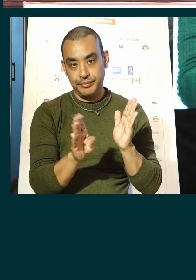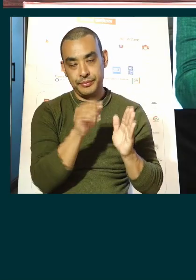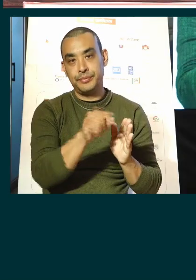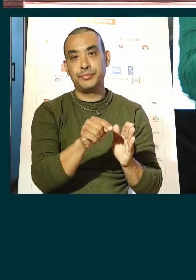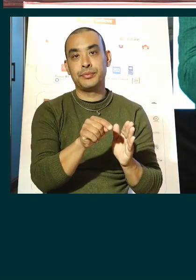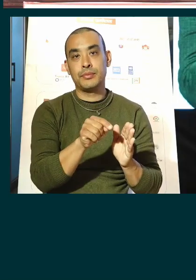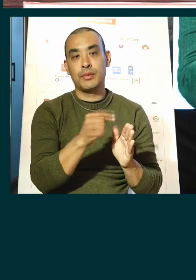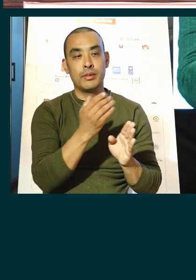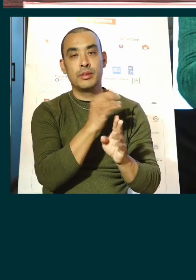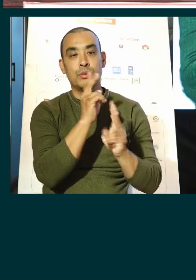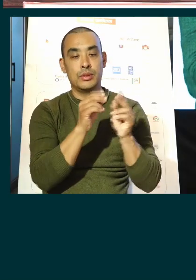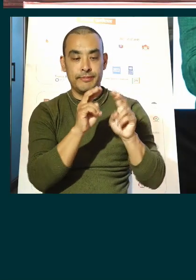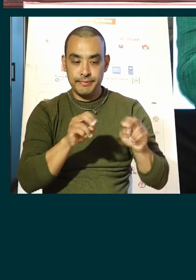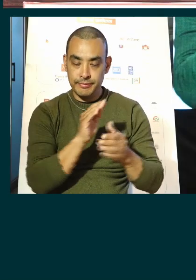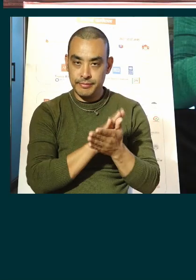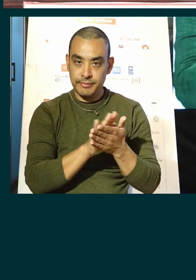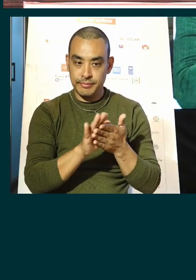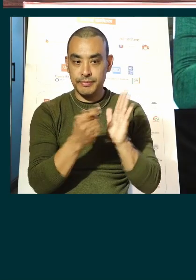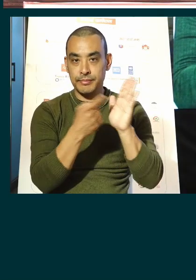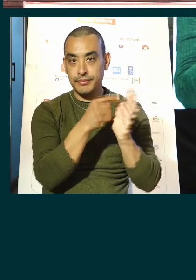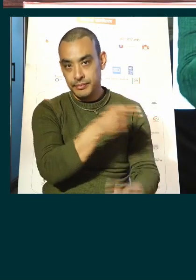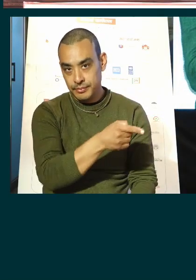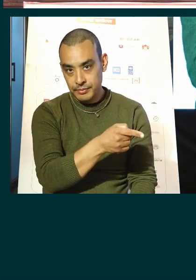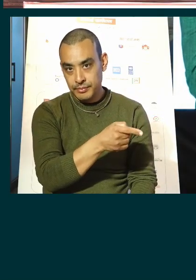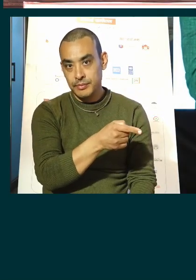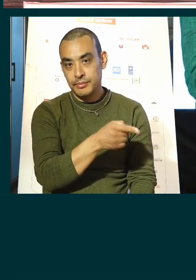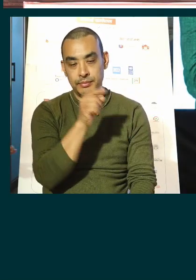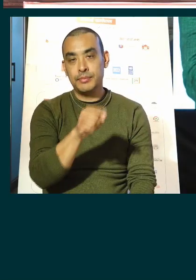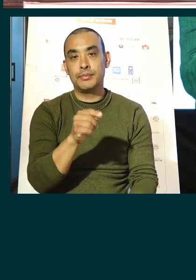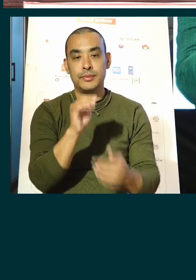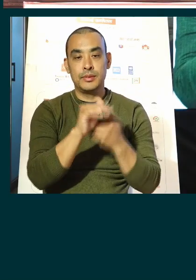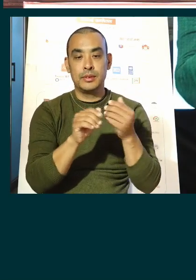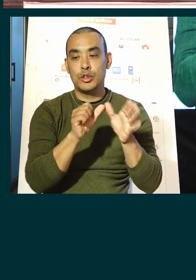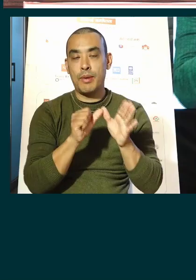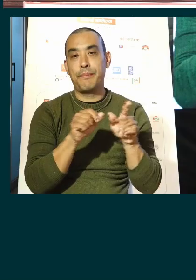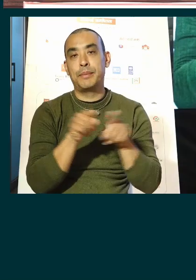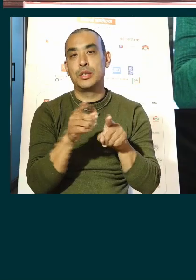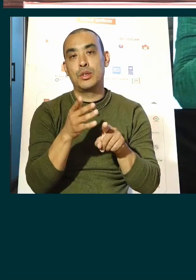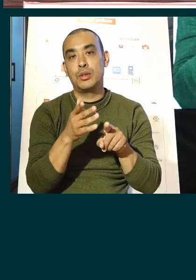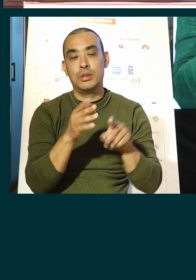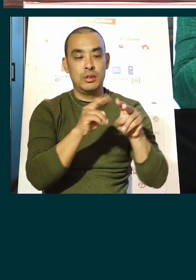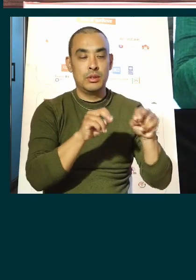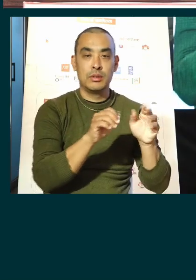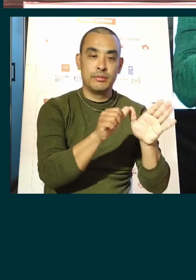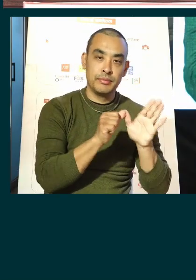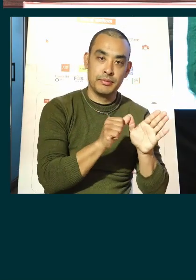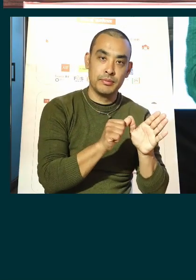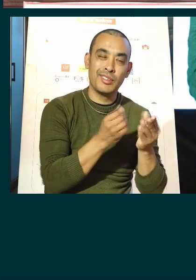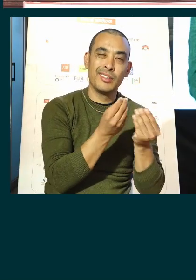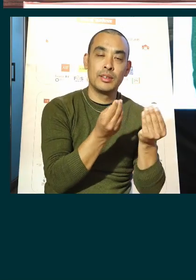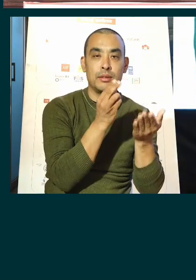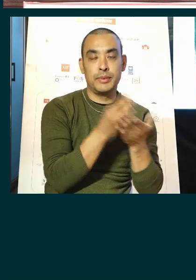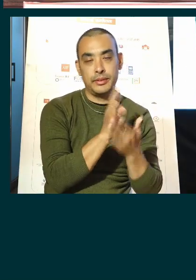third year, my last year of my research, so it's just I don't have a lot of answers, but let's see.